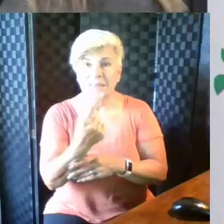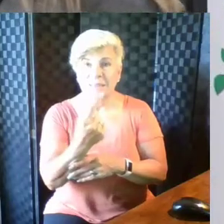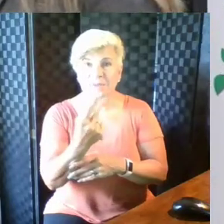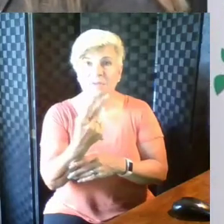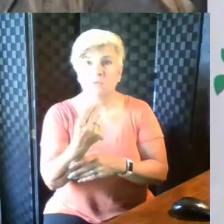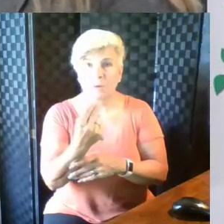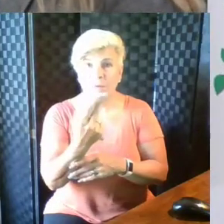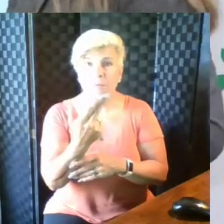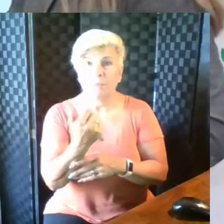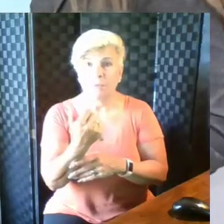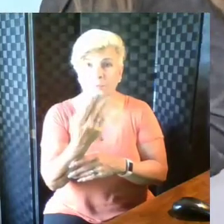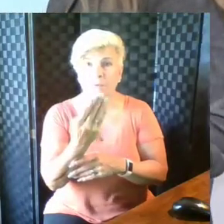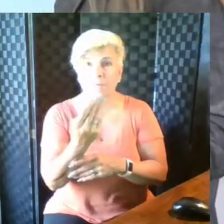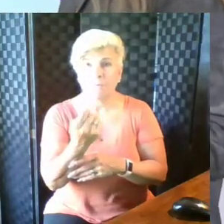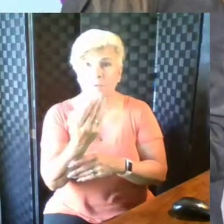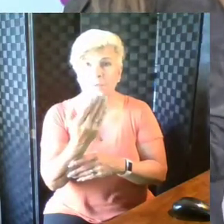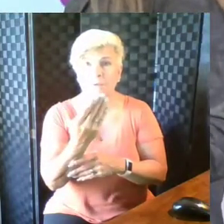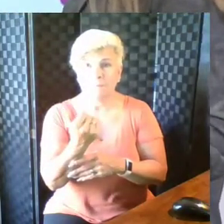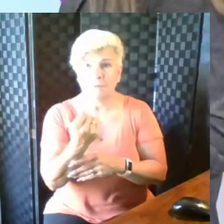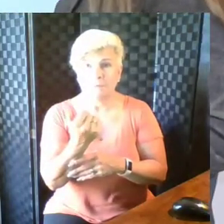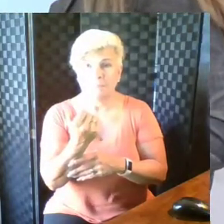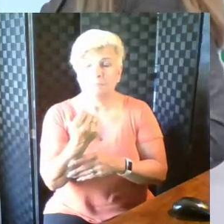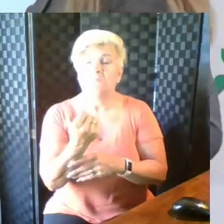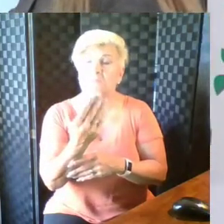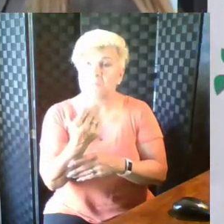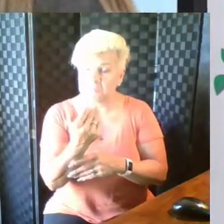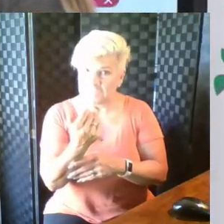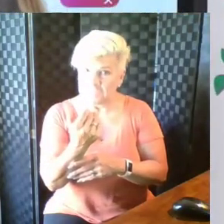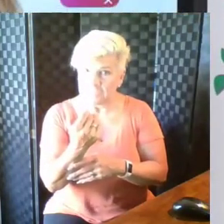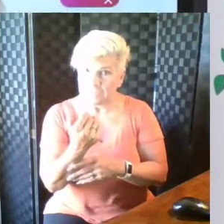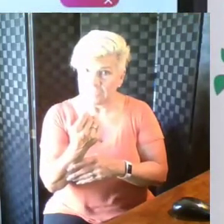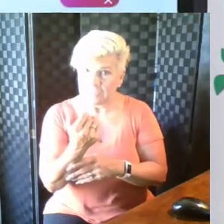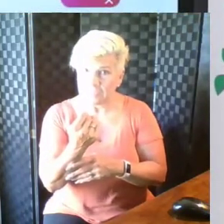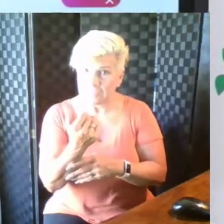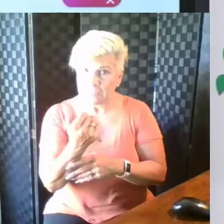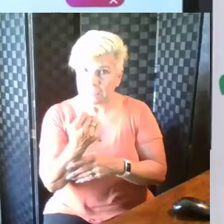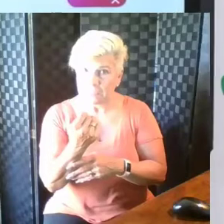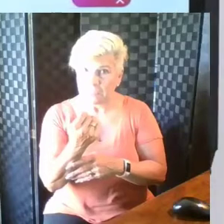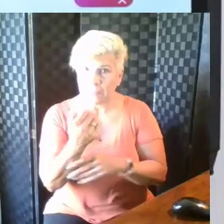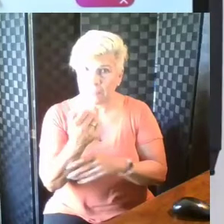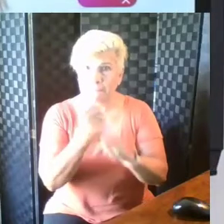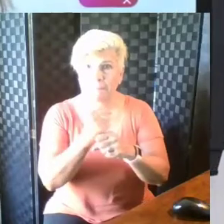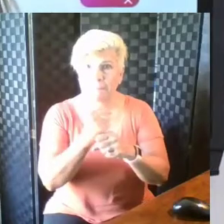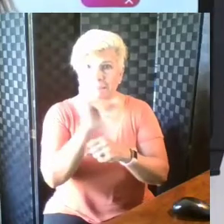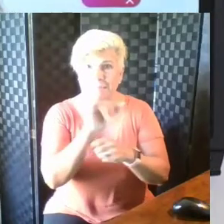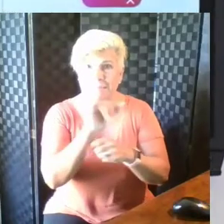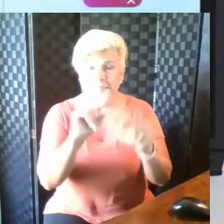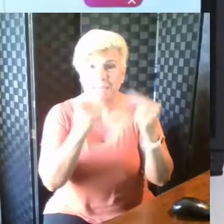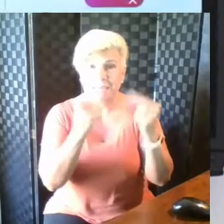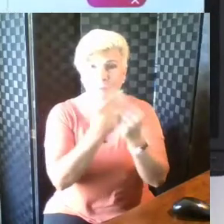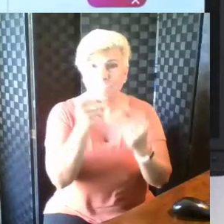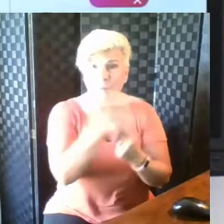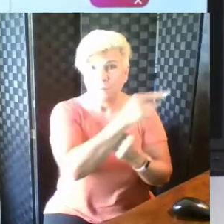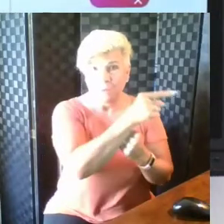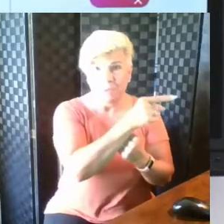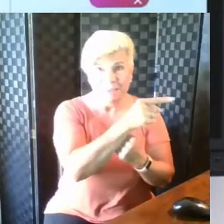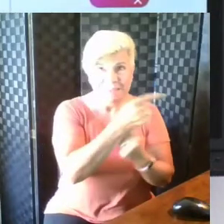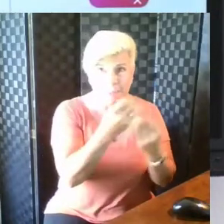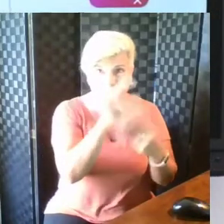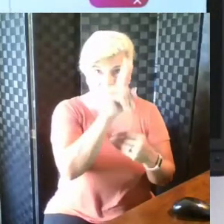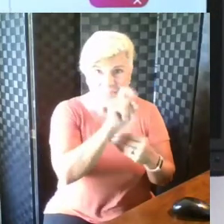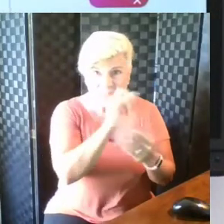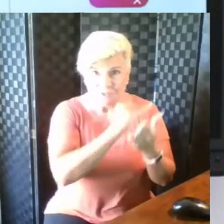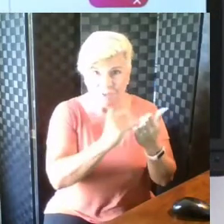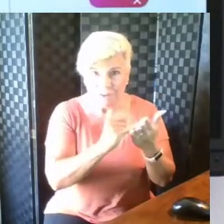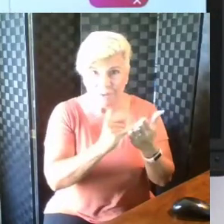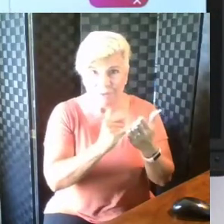10, 11, 12, 13, 14, 15. I'm going to put that same group here, and someone already said it. You know exactly how many we should draw.